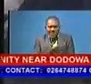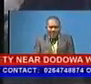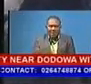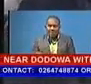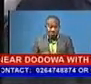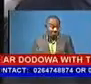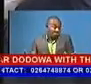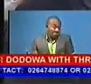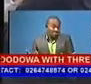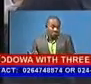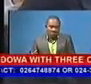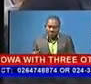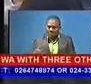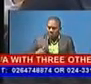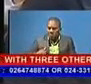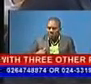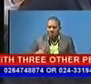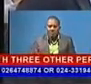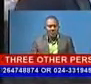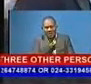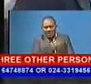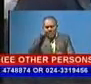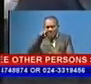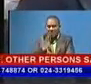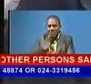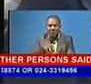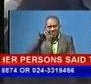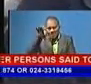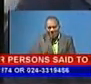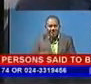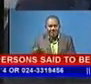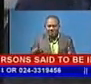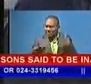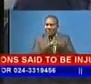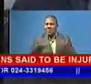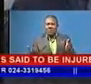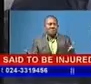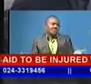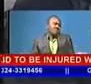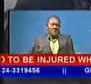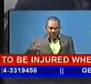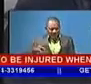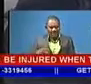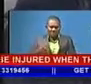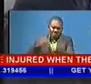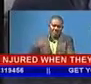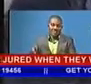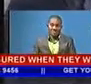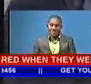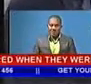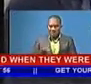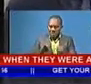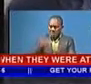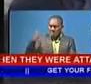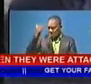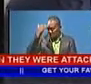have at the appropriate time when they are beginning to tender it. And that objection is a legitimate one. And how does he